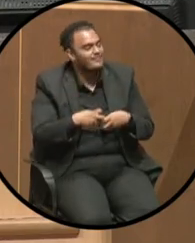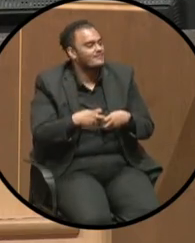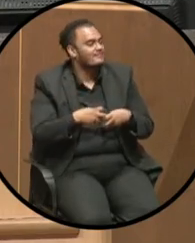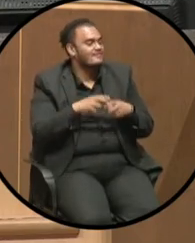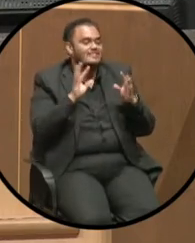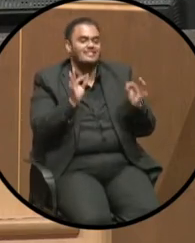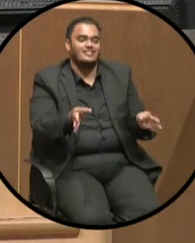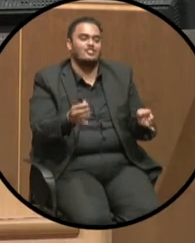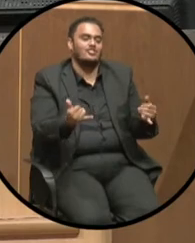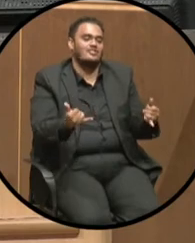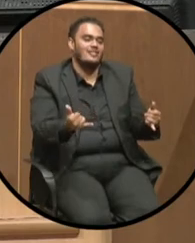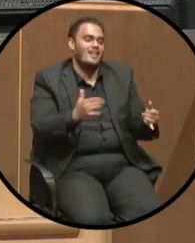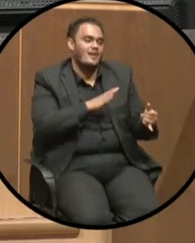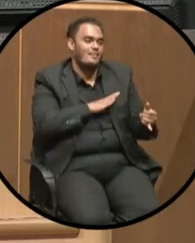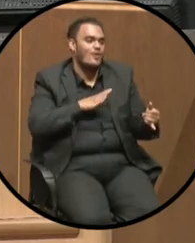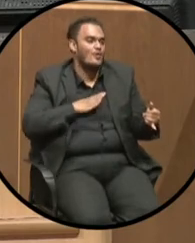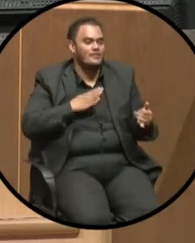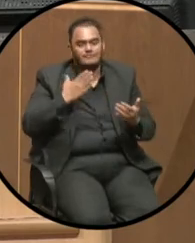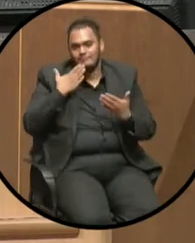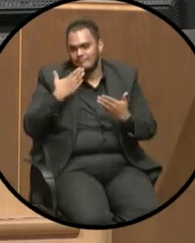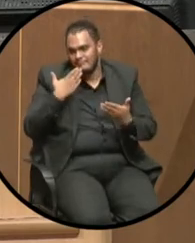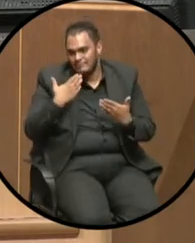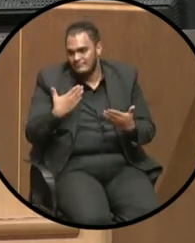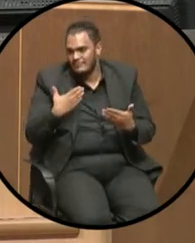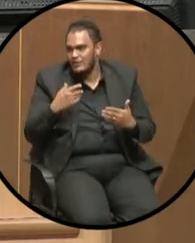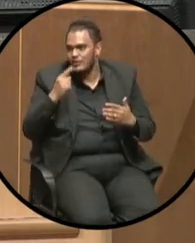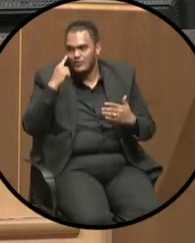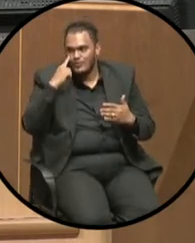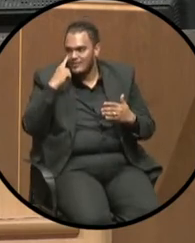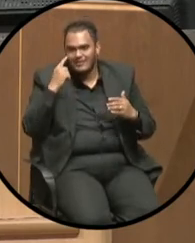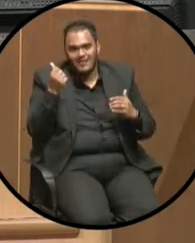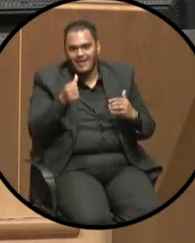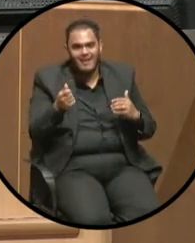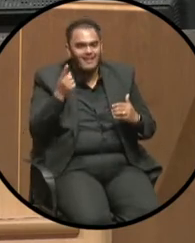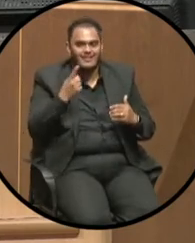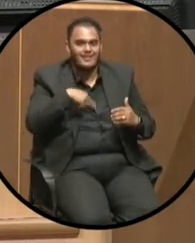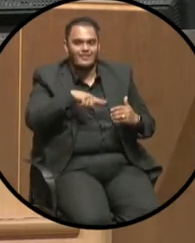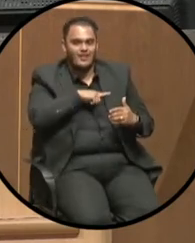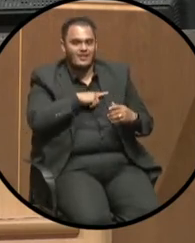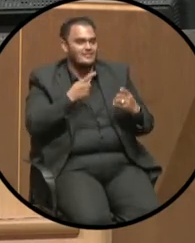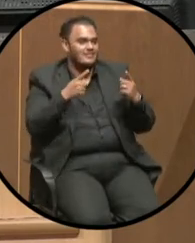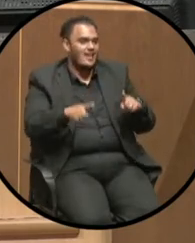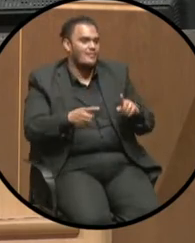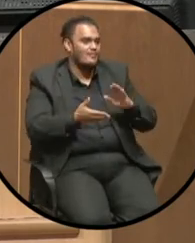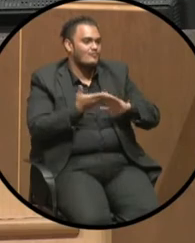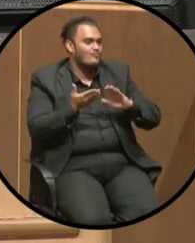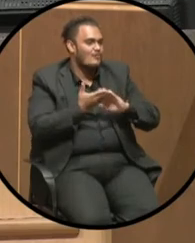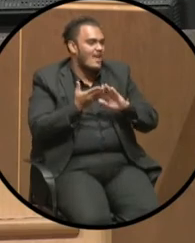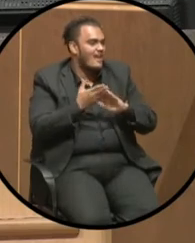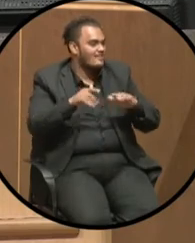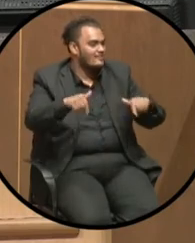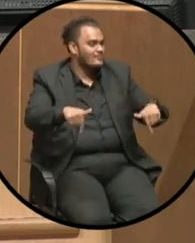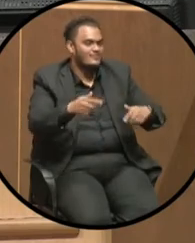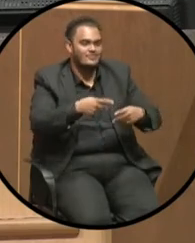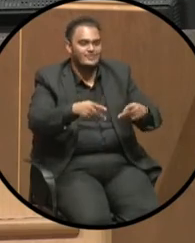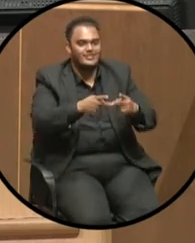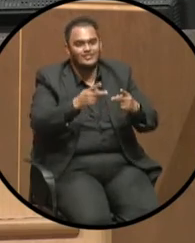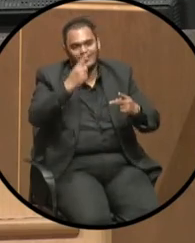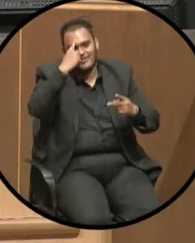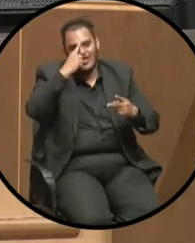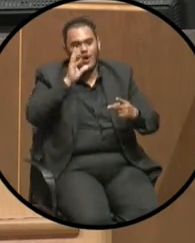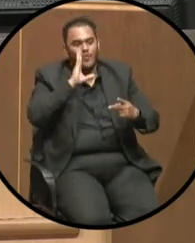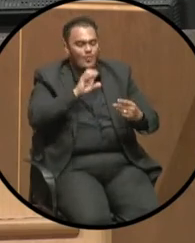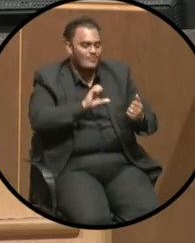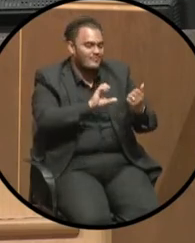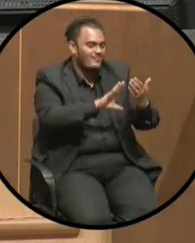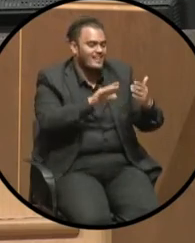Very, very tough decision. I don't think any of us, when we ran for office, thought we would be faced with the decisions we've been faced with for this